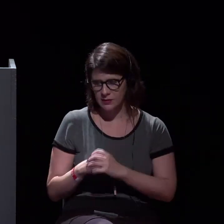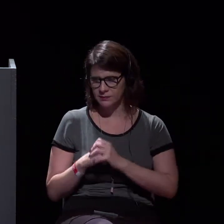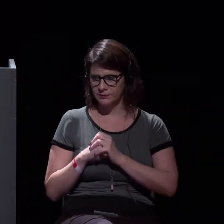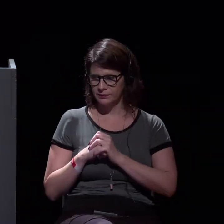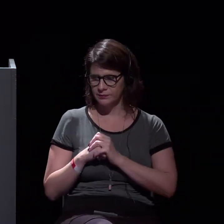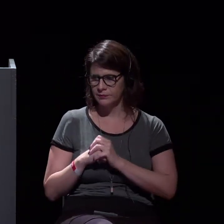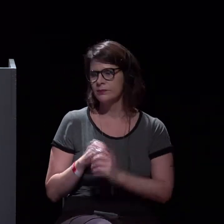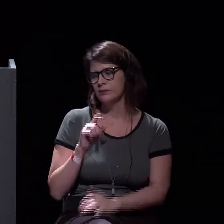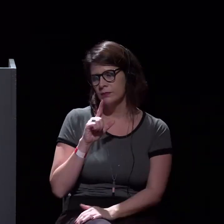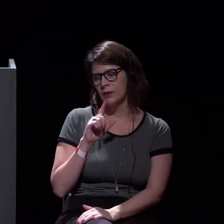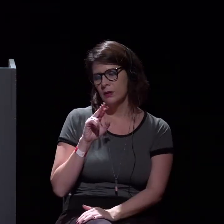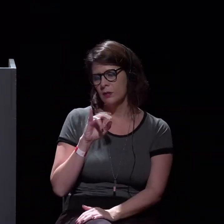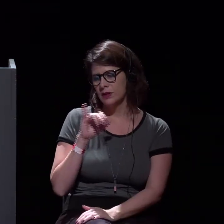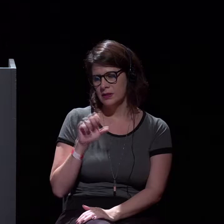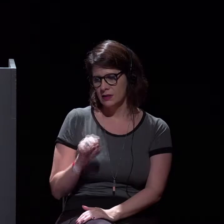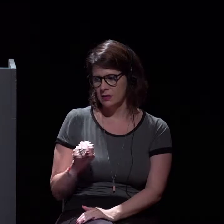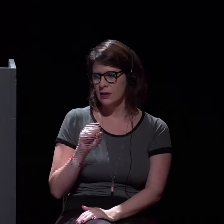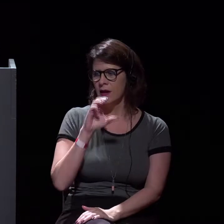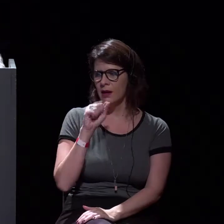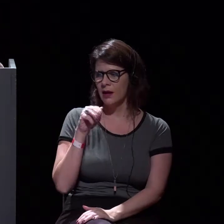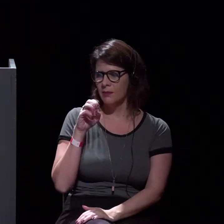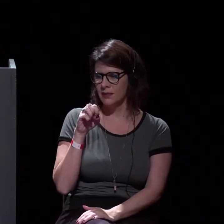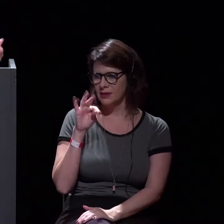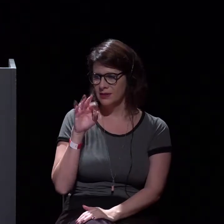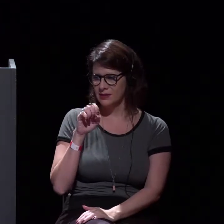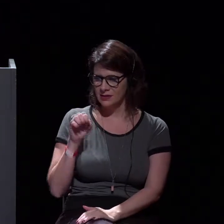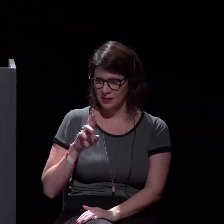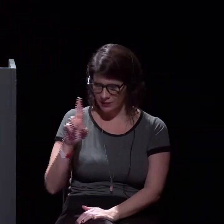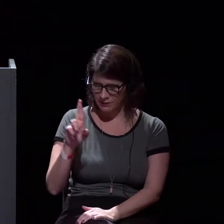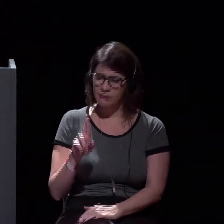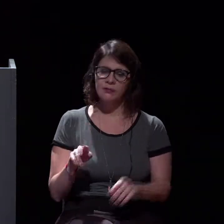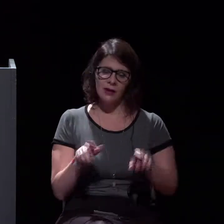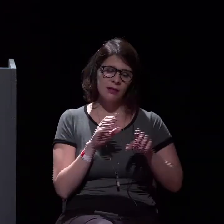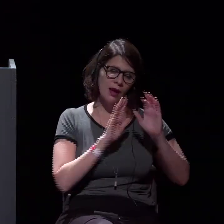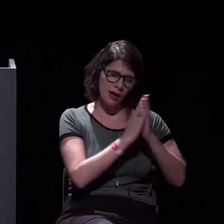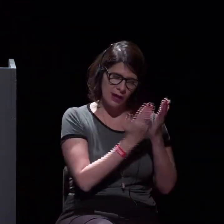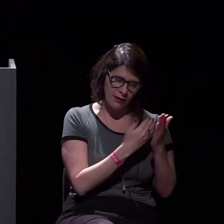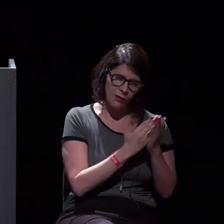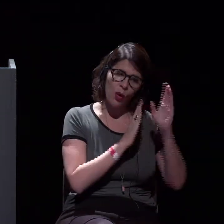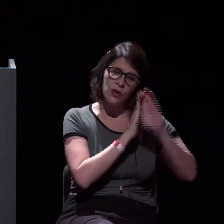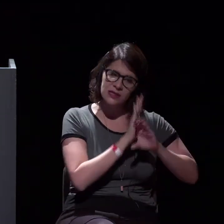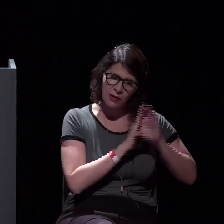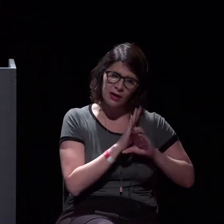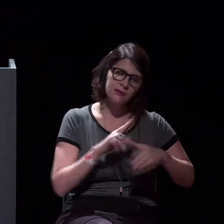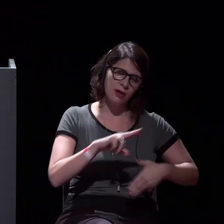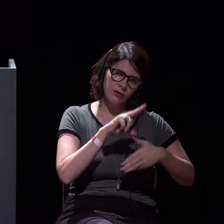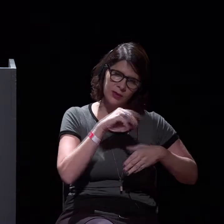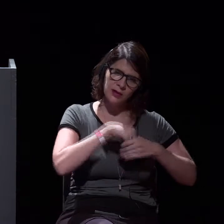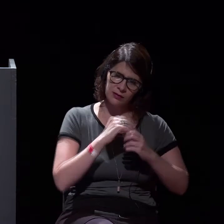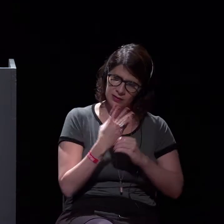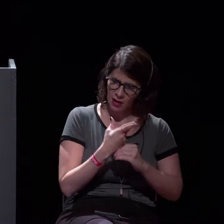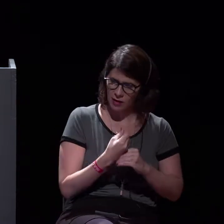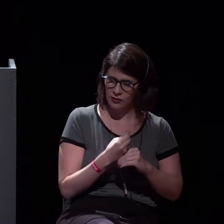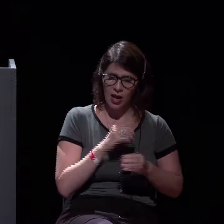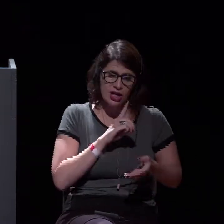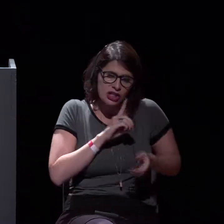America, Didactics of Liberation, other than what its title would rightly